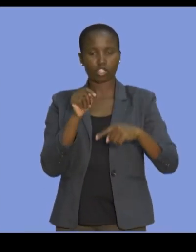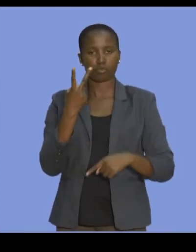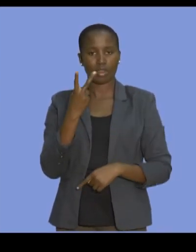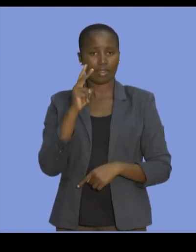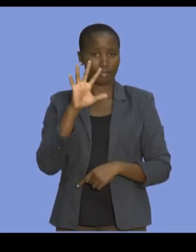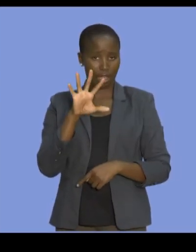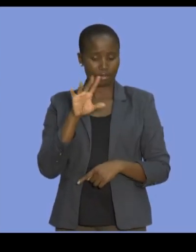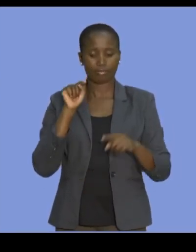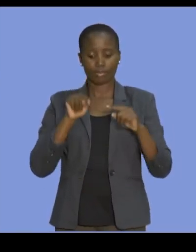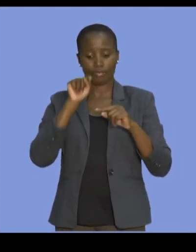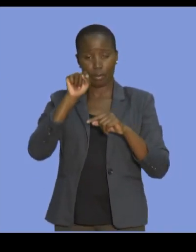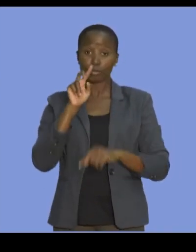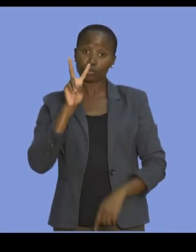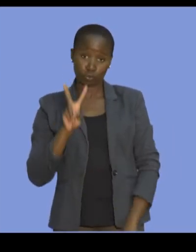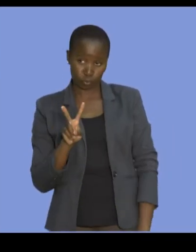2.